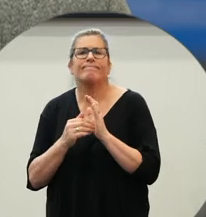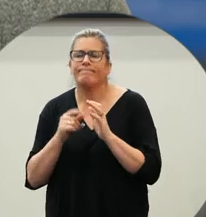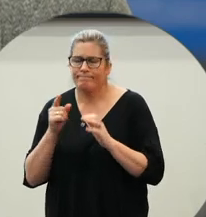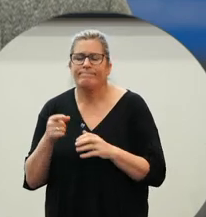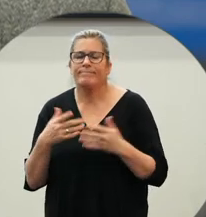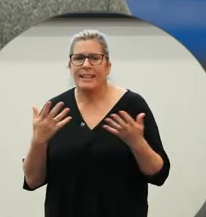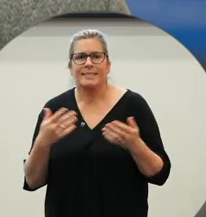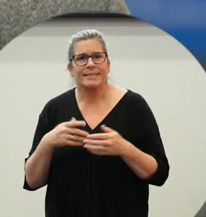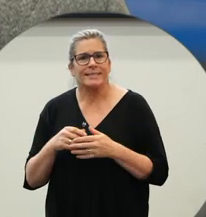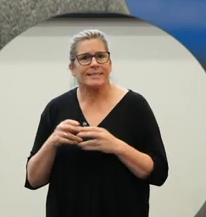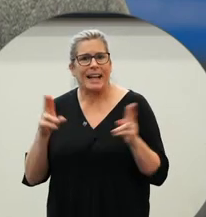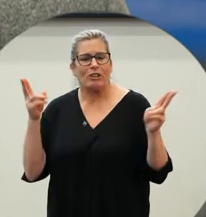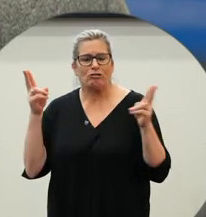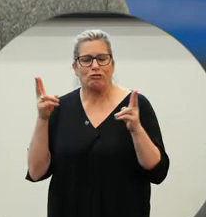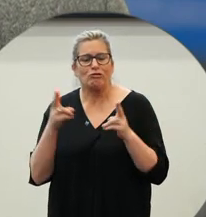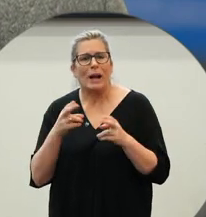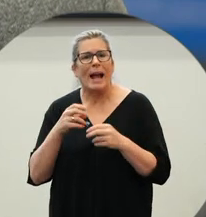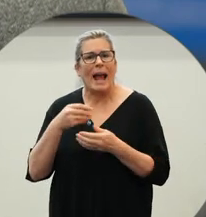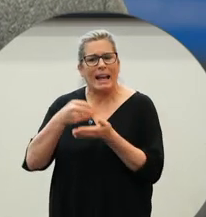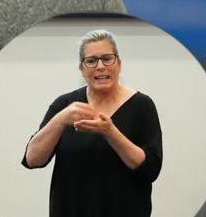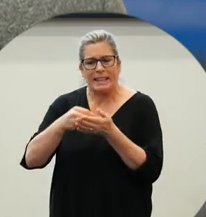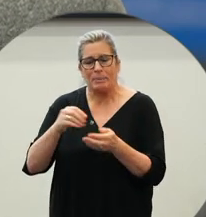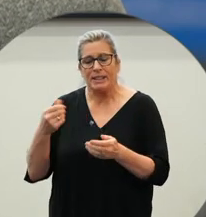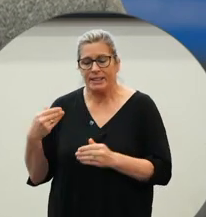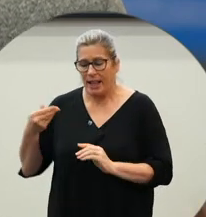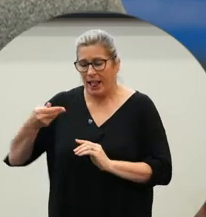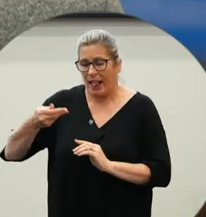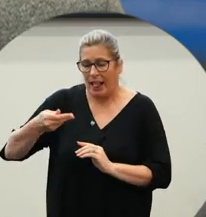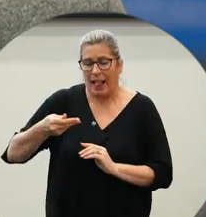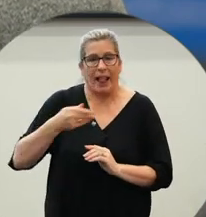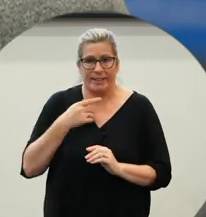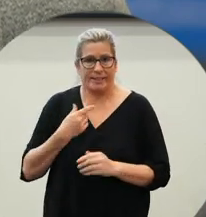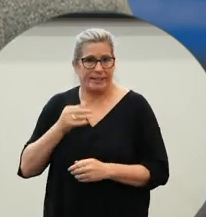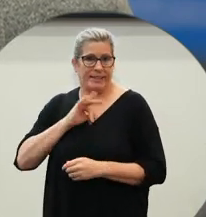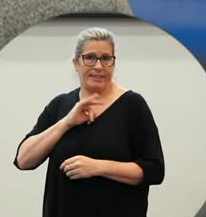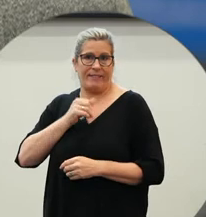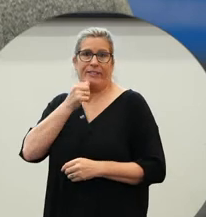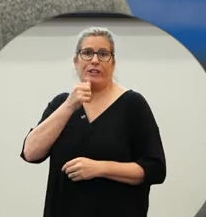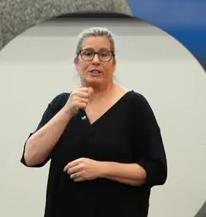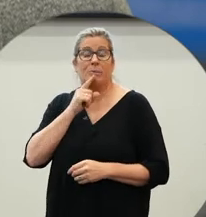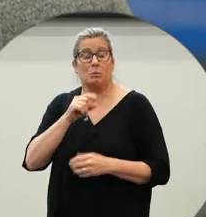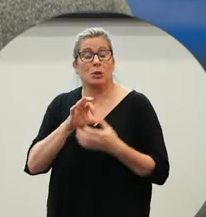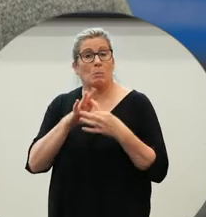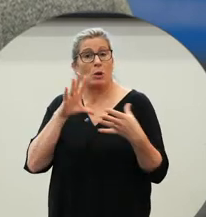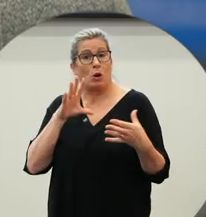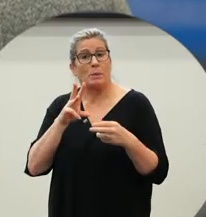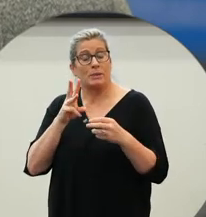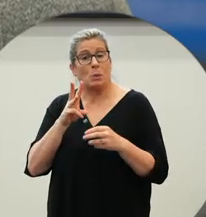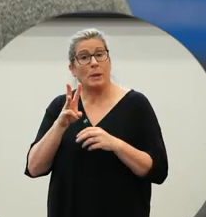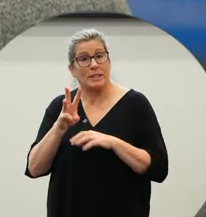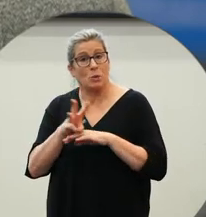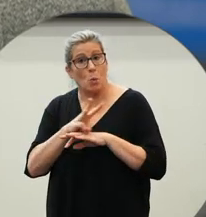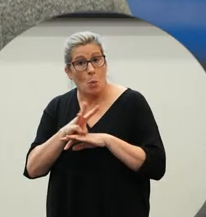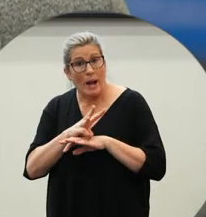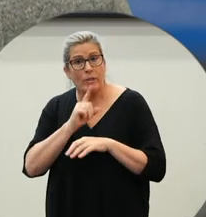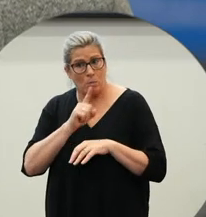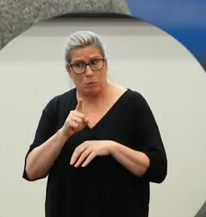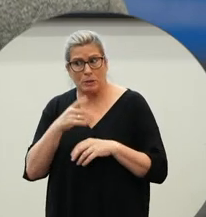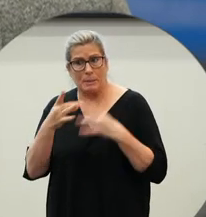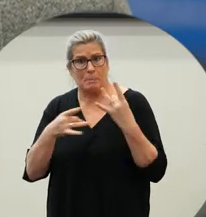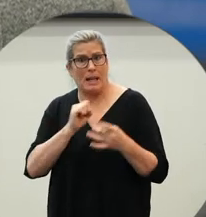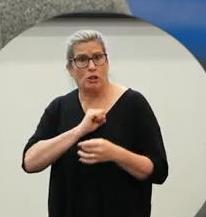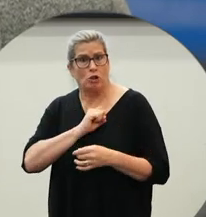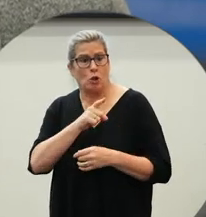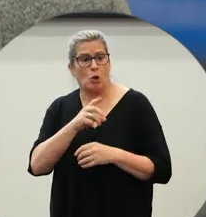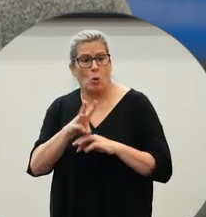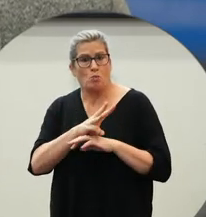trickle-down economics, isn't it? Yeah. And he broke up with his wife over Rose, but he made sure that his wife got well paid off by Rose. Like she